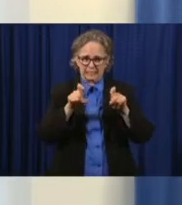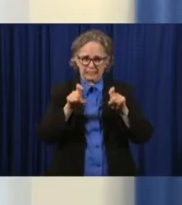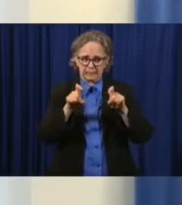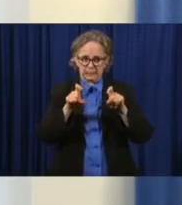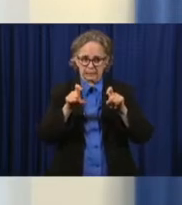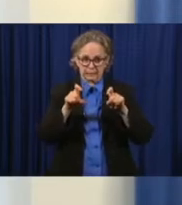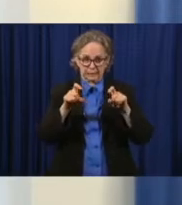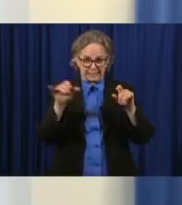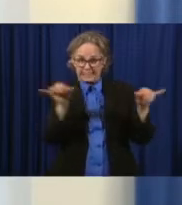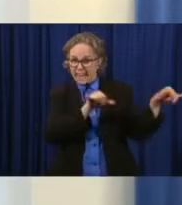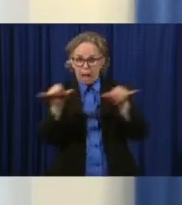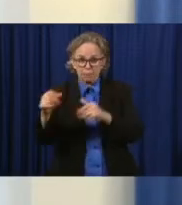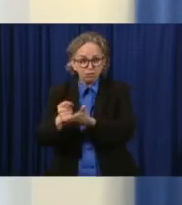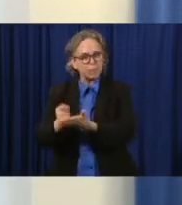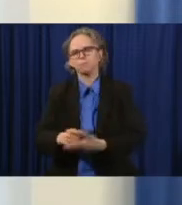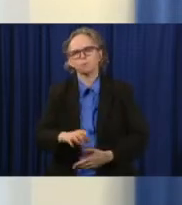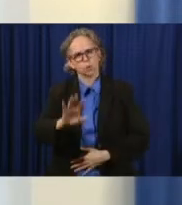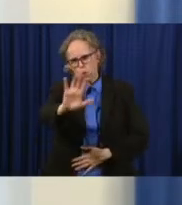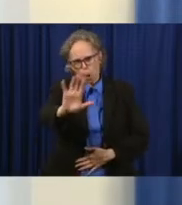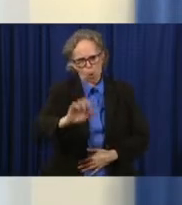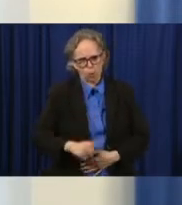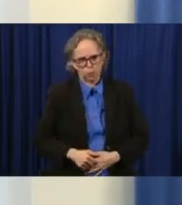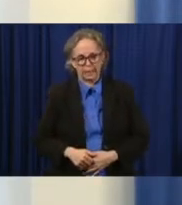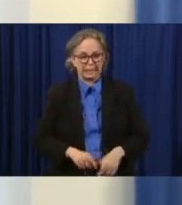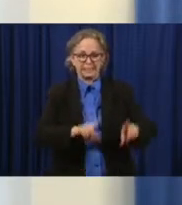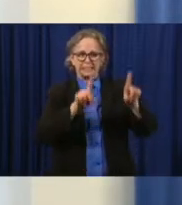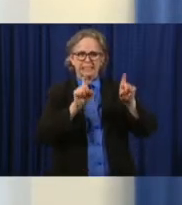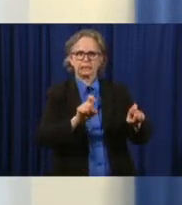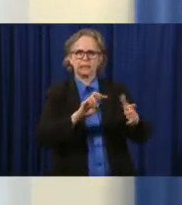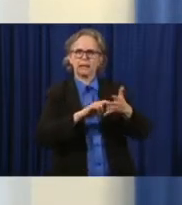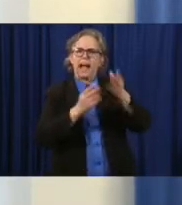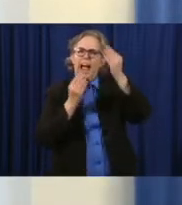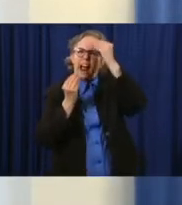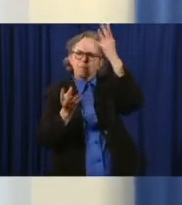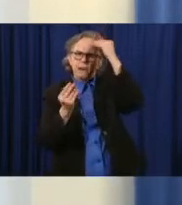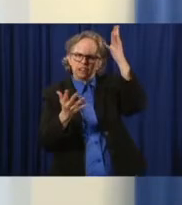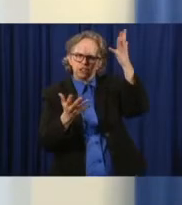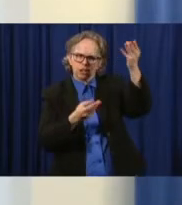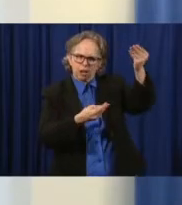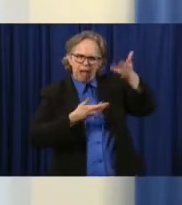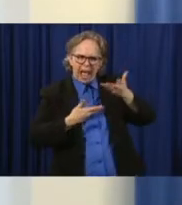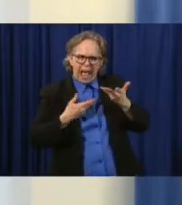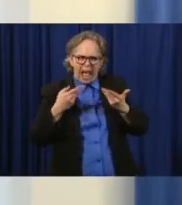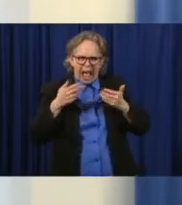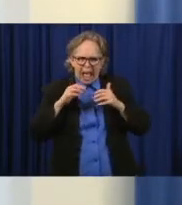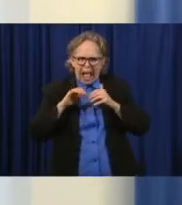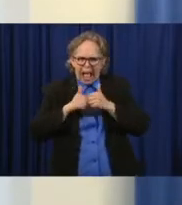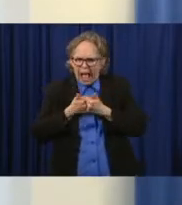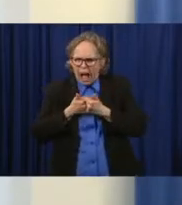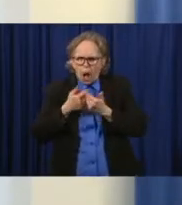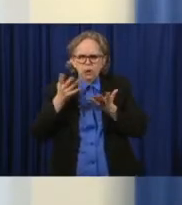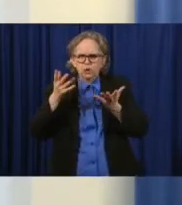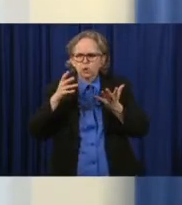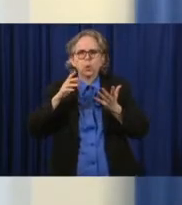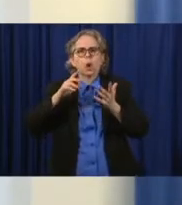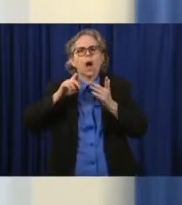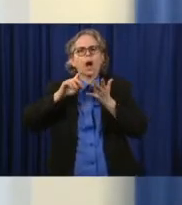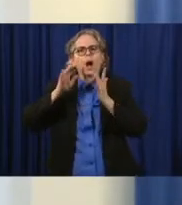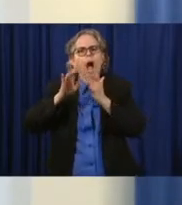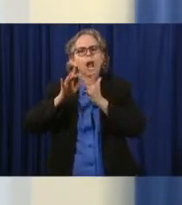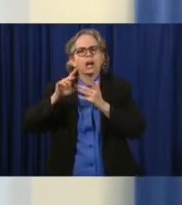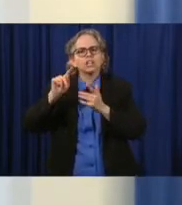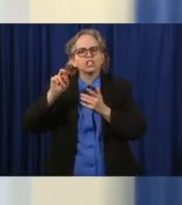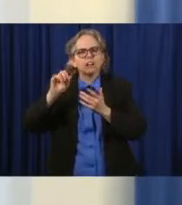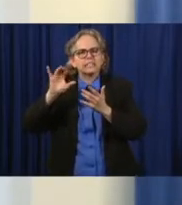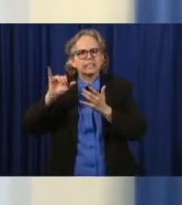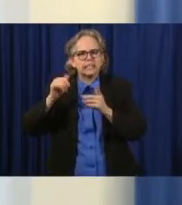testing to guide your contact tracing, especially early on when you can test and you can find someone and you can remove people